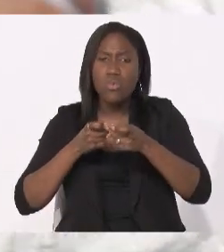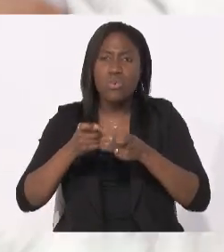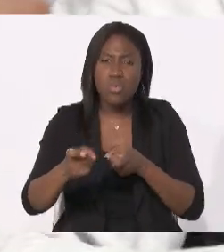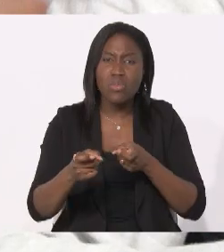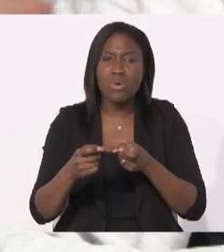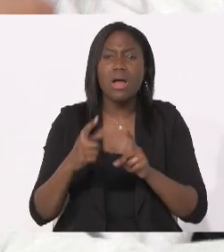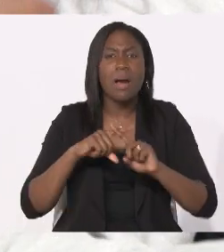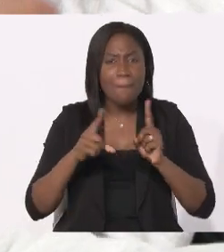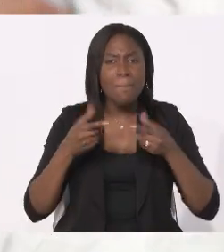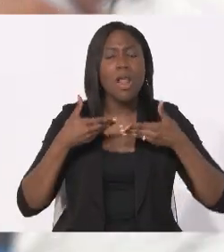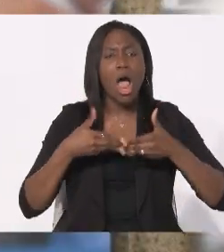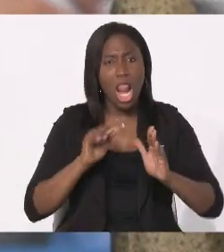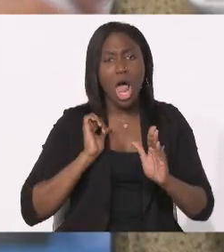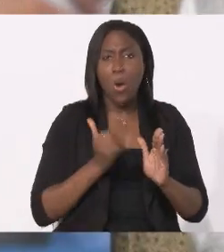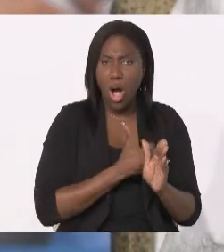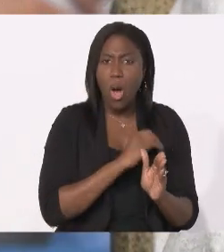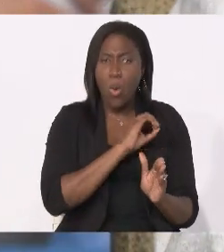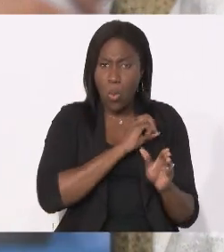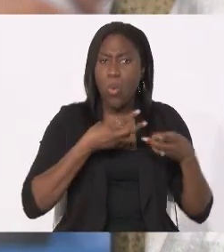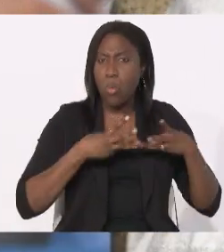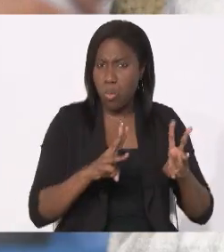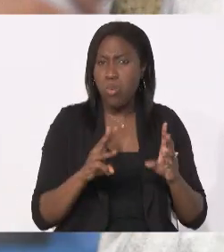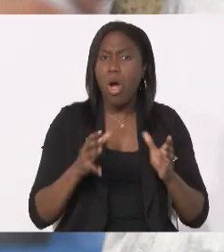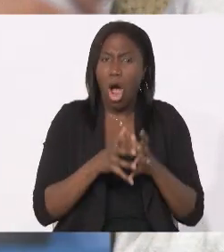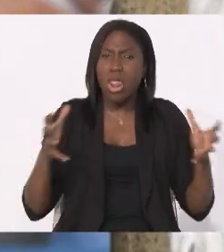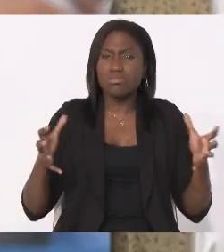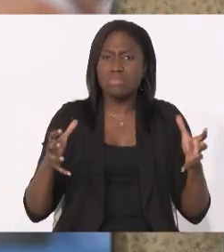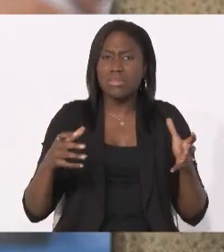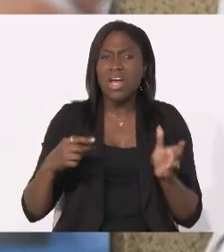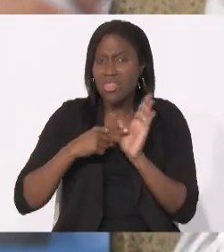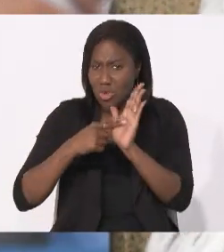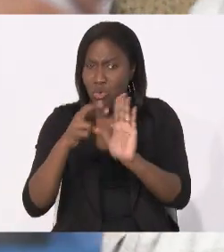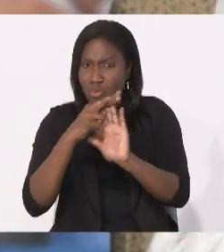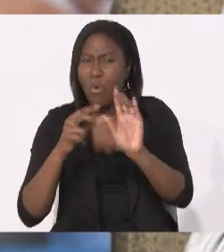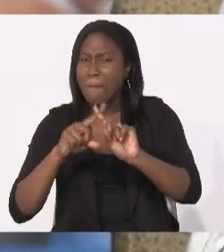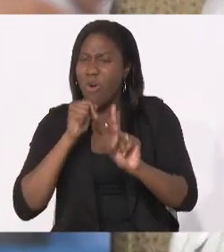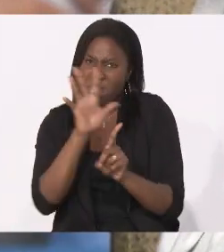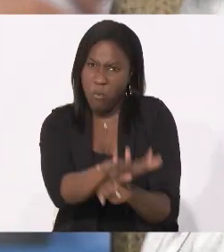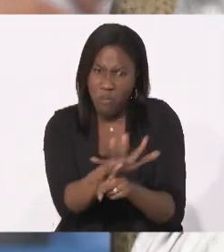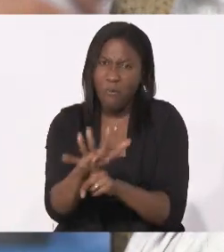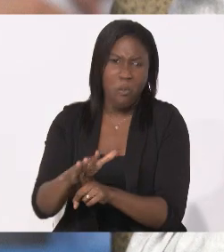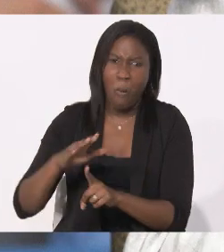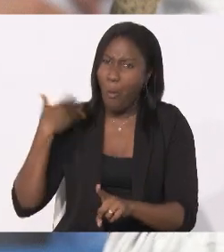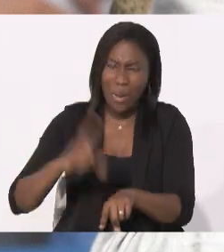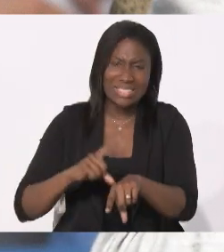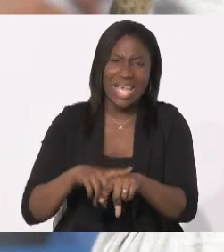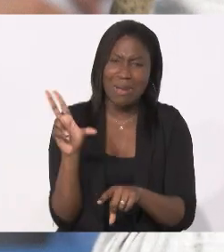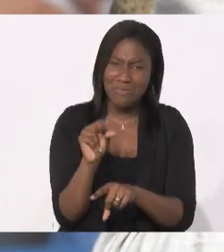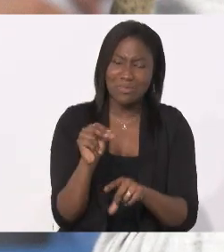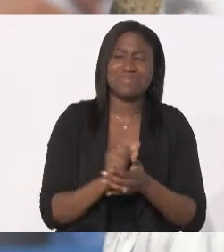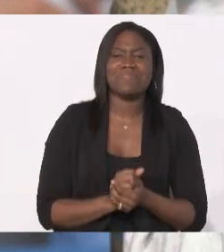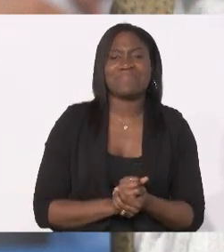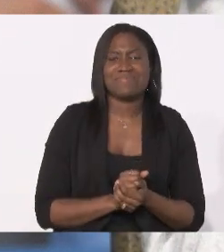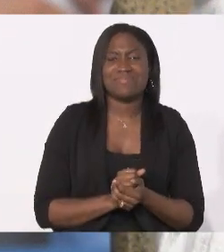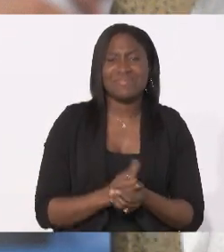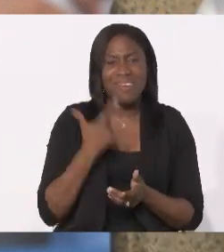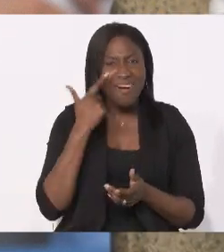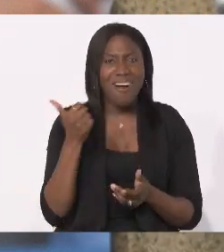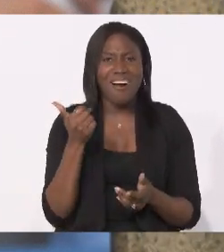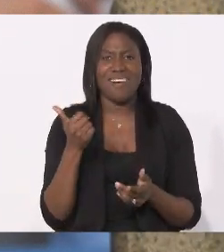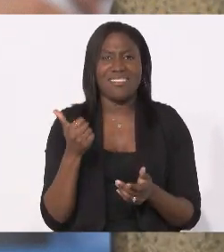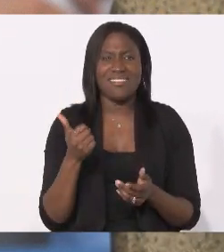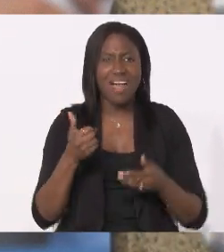to self-regulate a lot. They put down the guidelines, but they're not there with a whip all the time. Absolutely. And they've